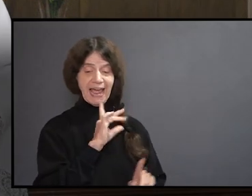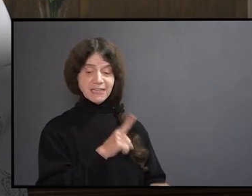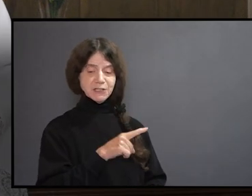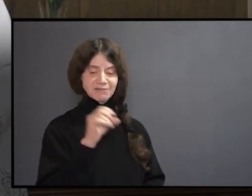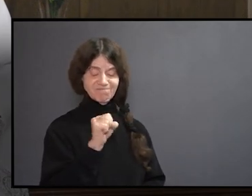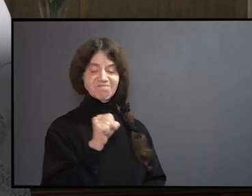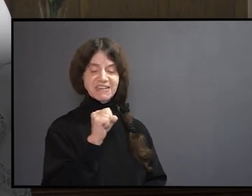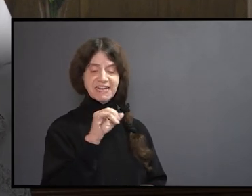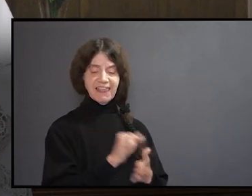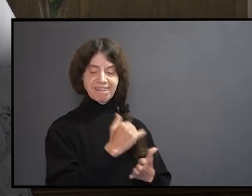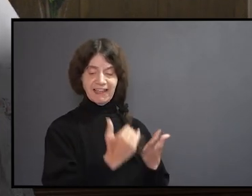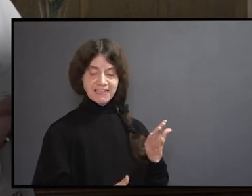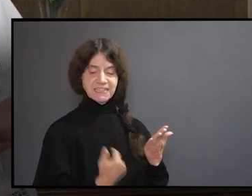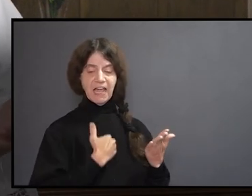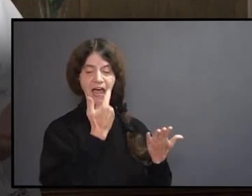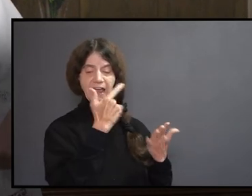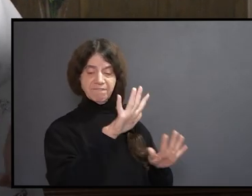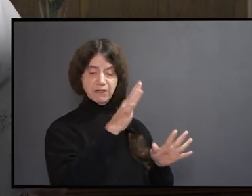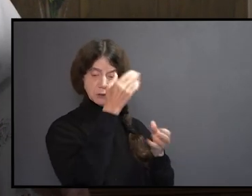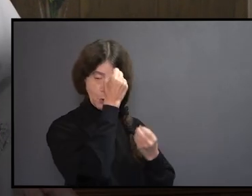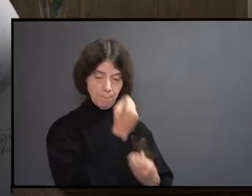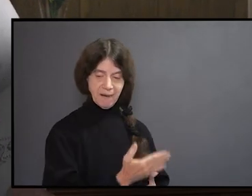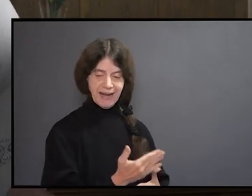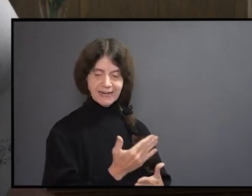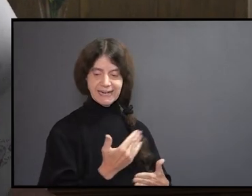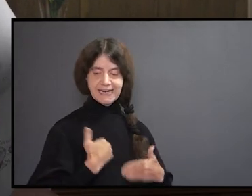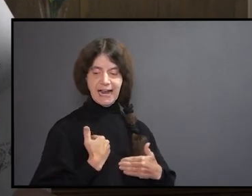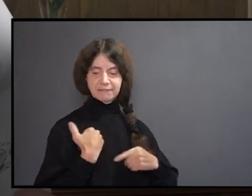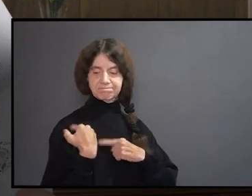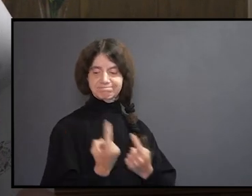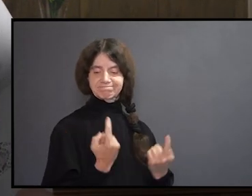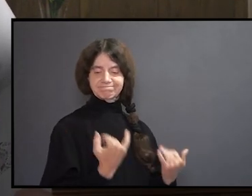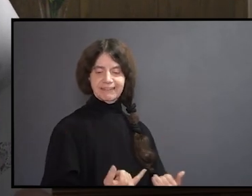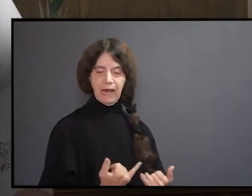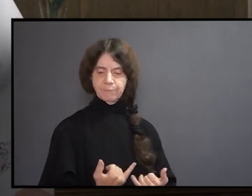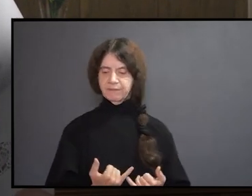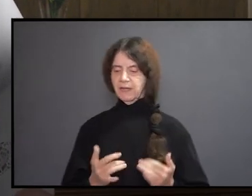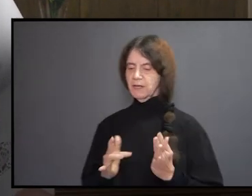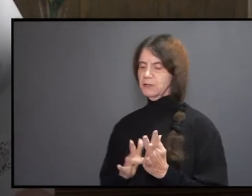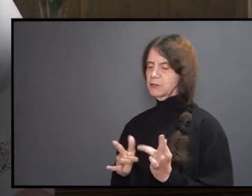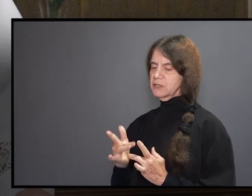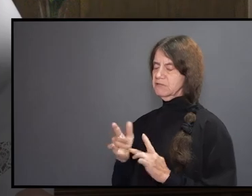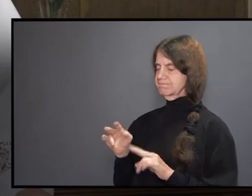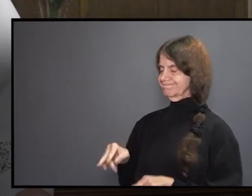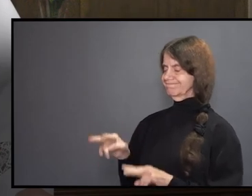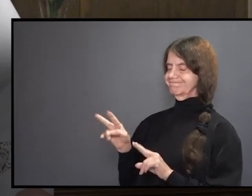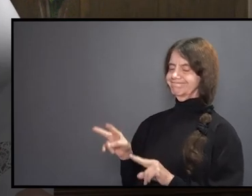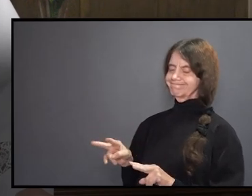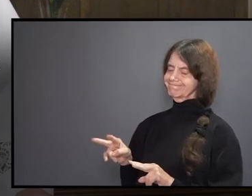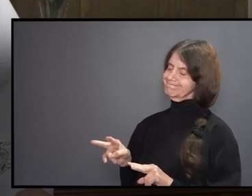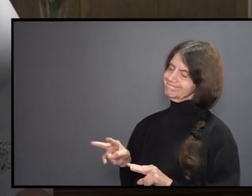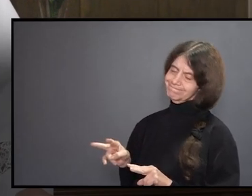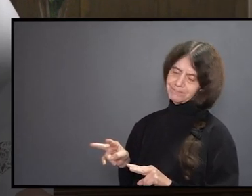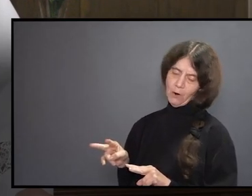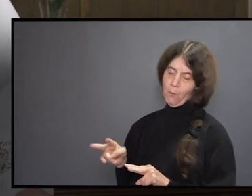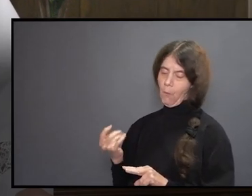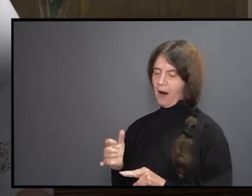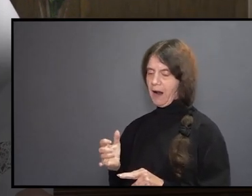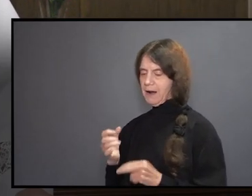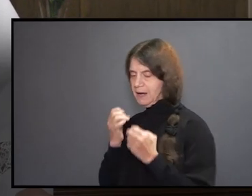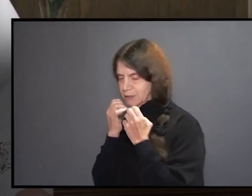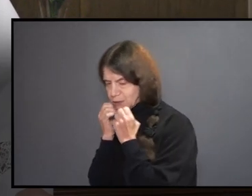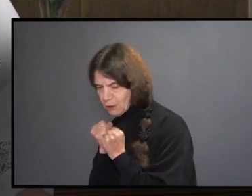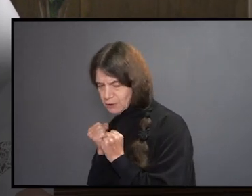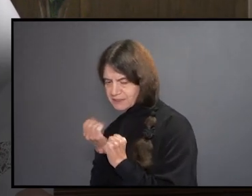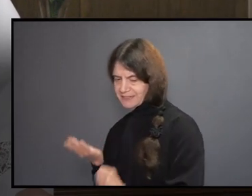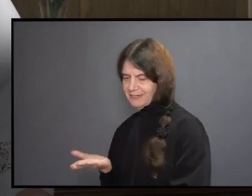he said to him, "Teacher, all these I have kept from my youth." And Jesus, looking at him,